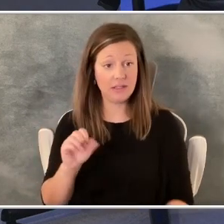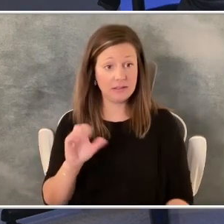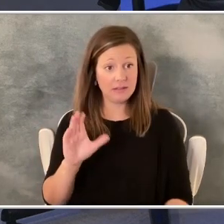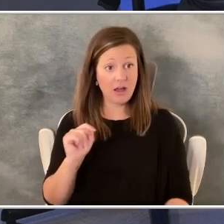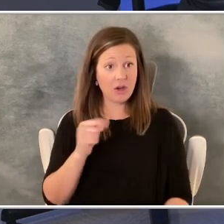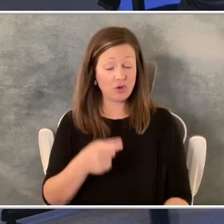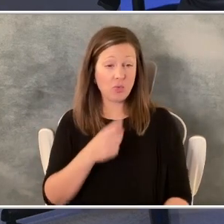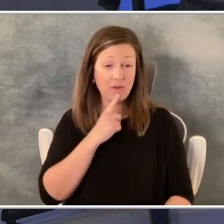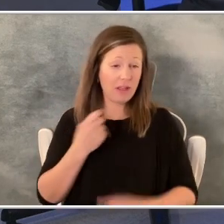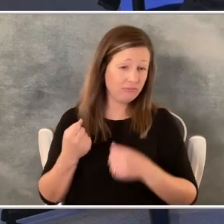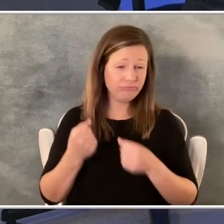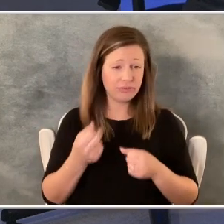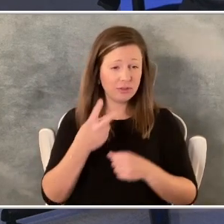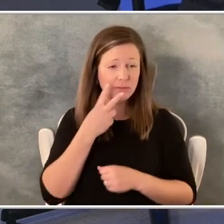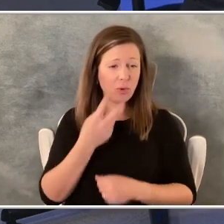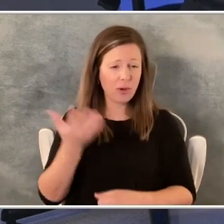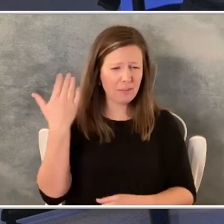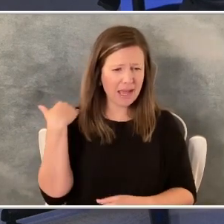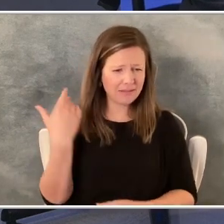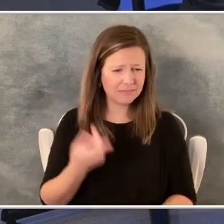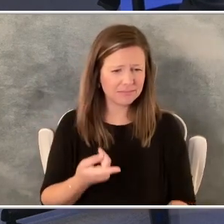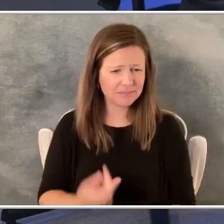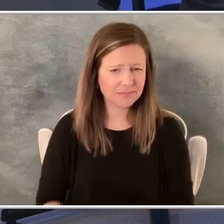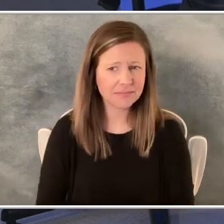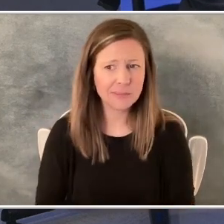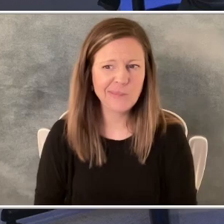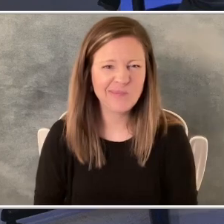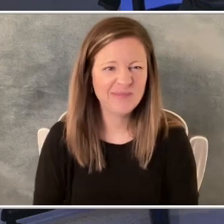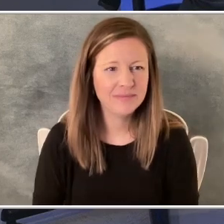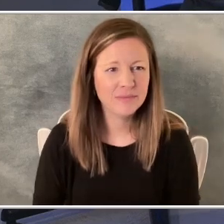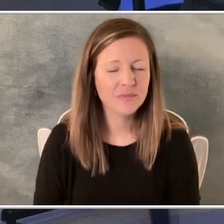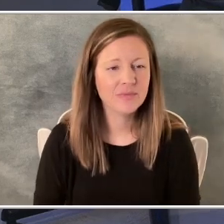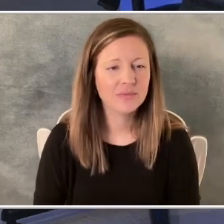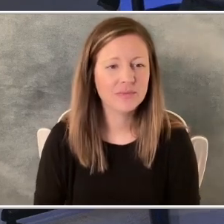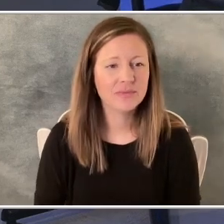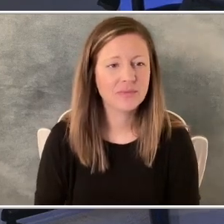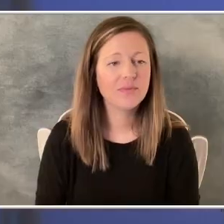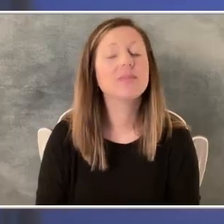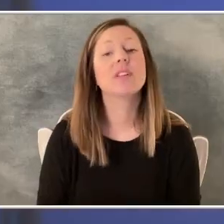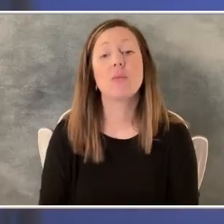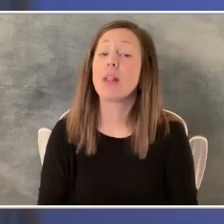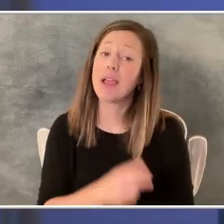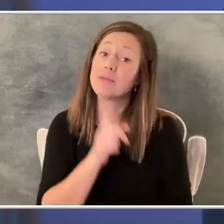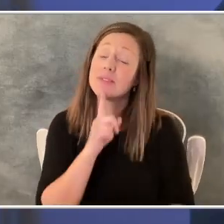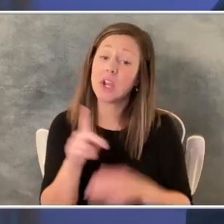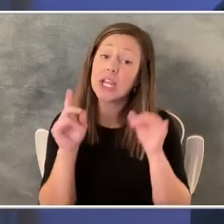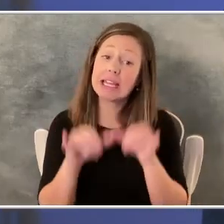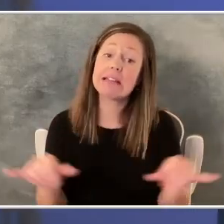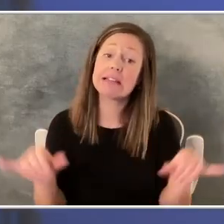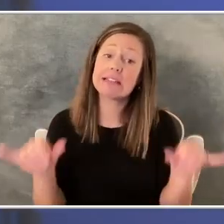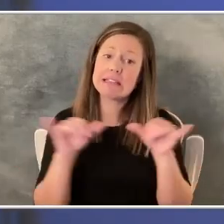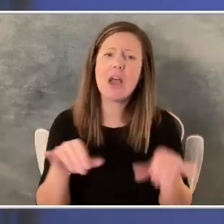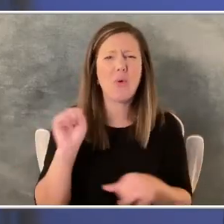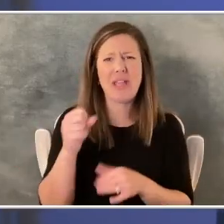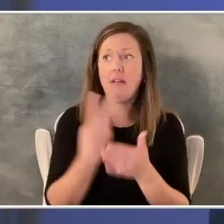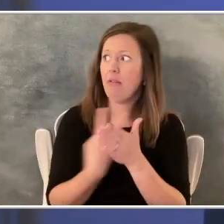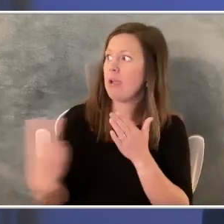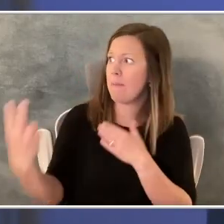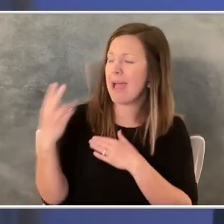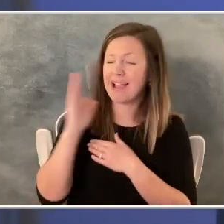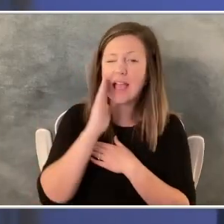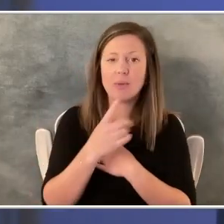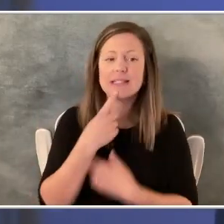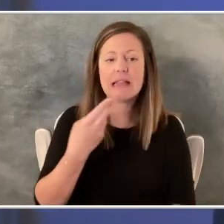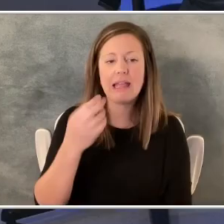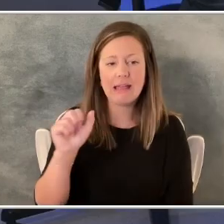day. Maybe not in the moment. I was a very back. consistent smoker, and yes, looking back, I was a heavy smoker.